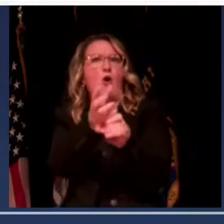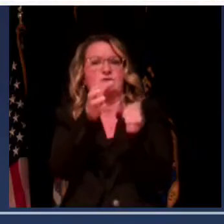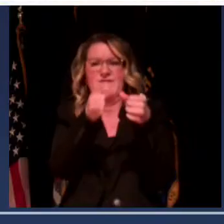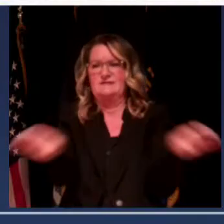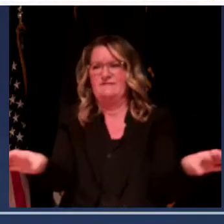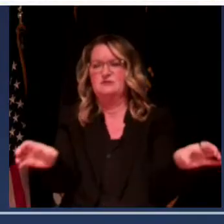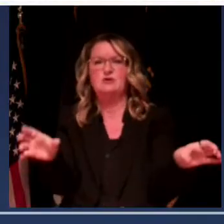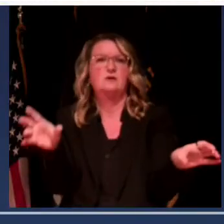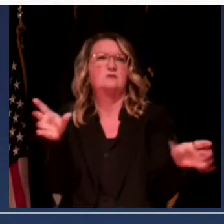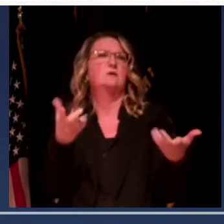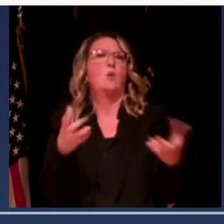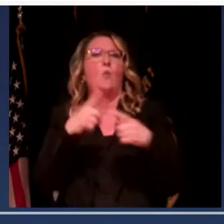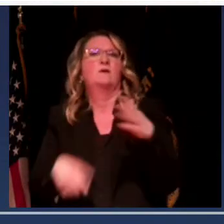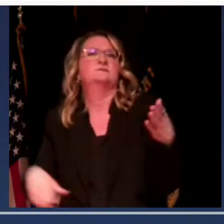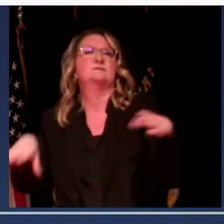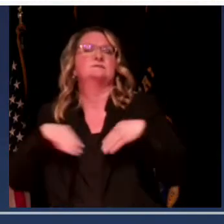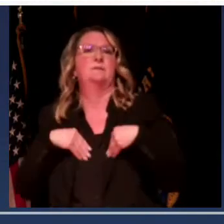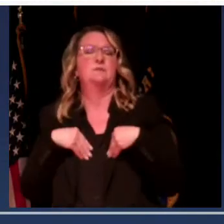acceptable?